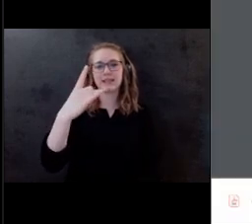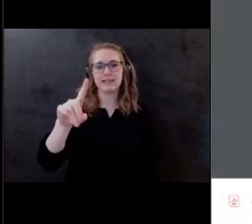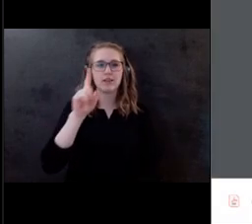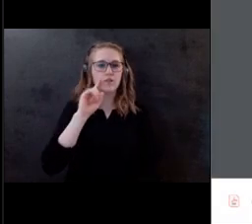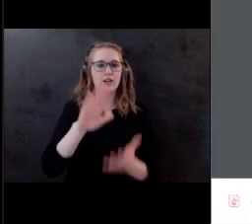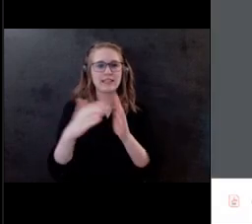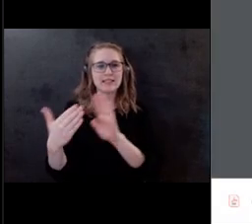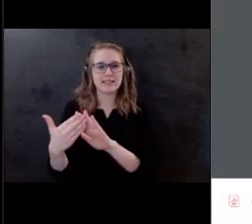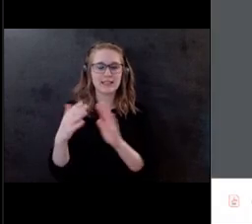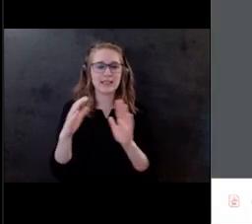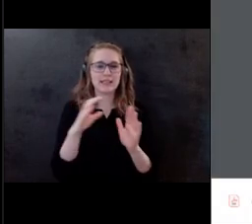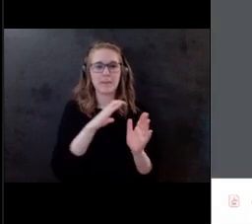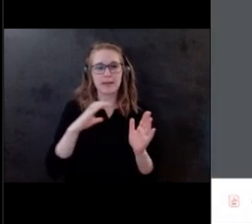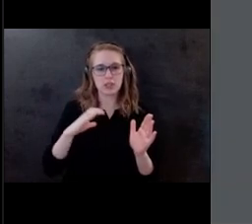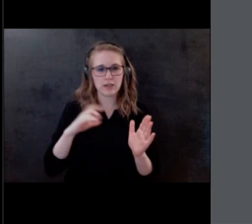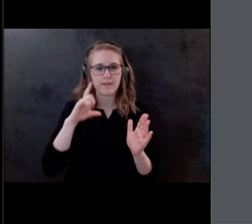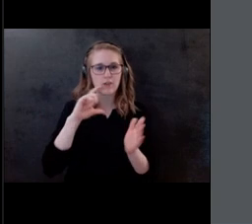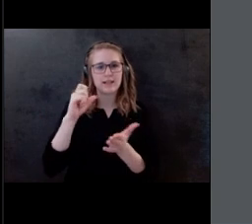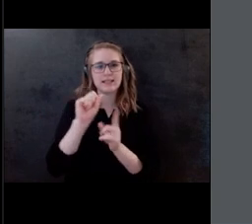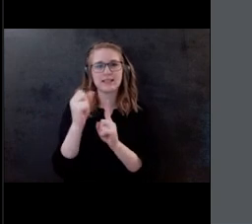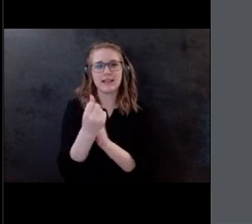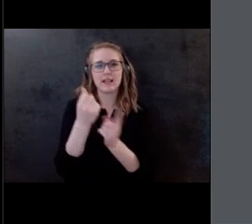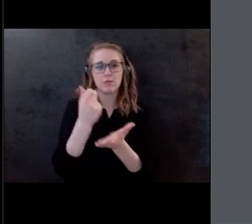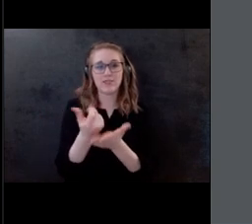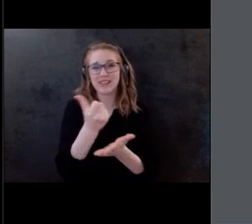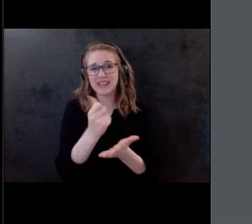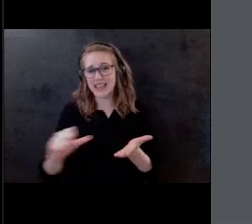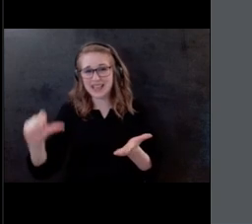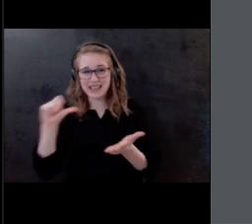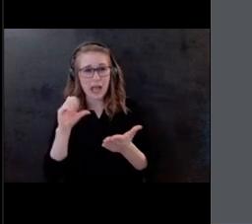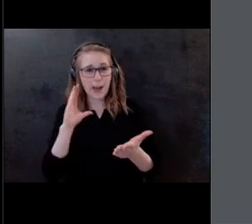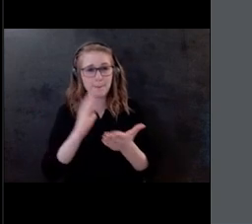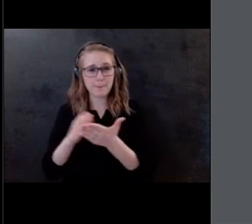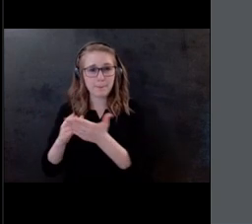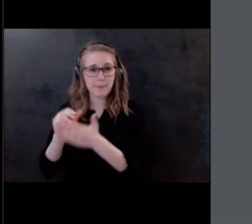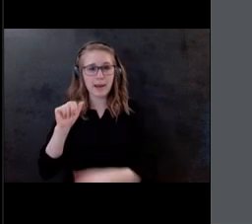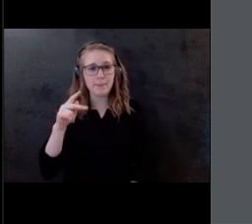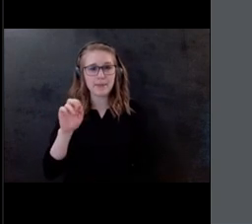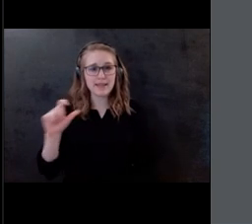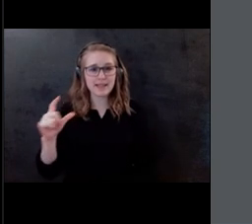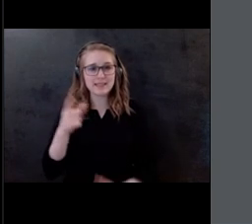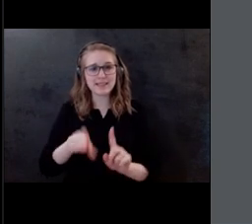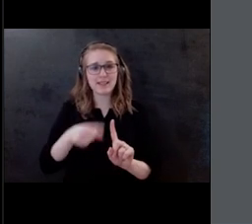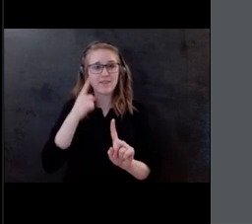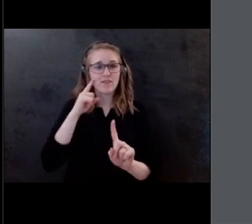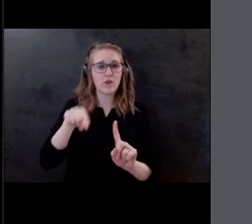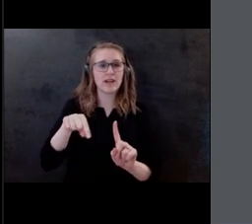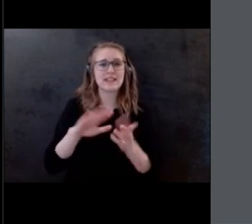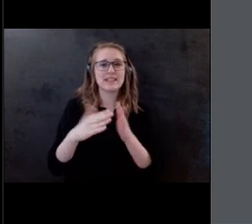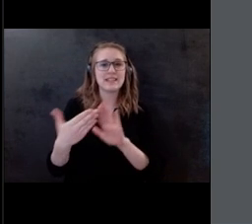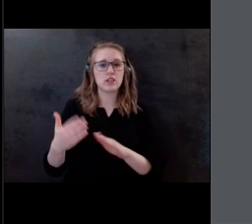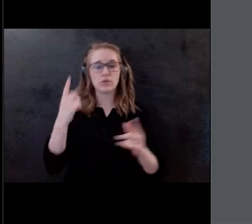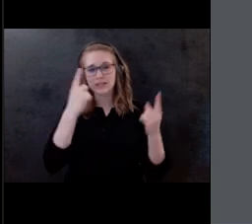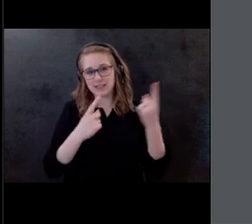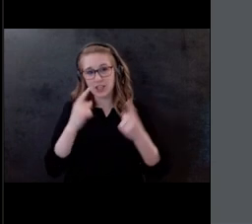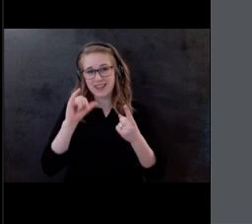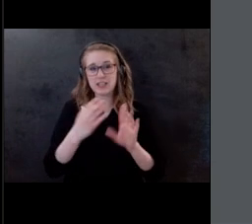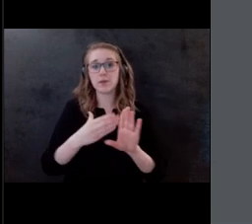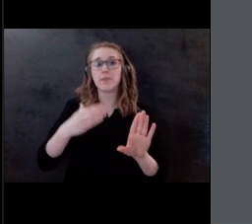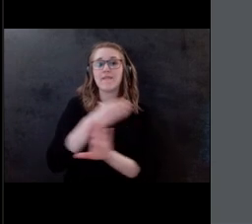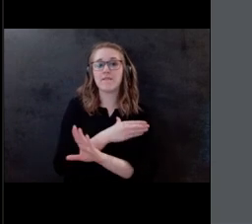plan approval and any other design appeals that is needed for the city to consider. That is before the City